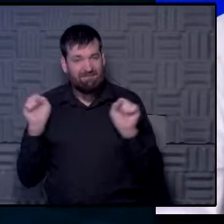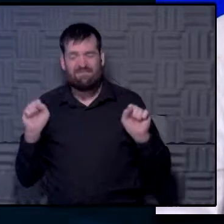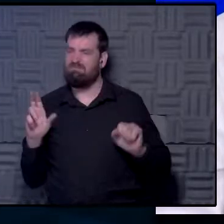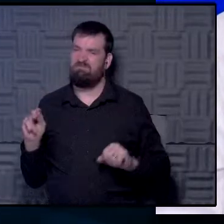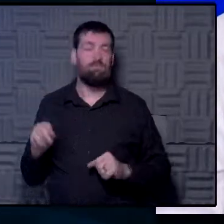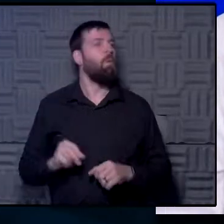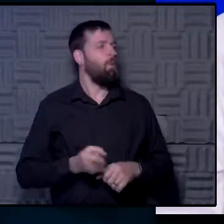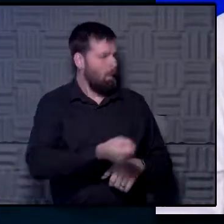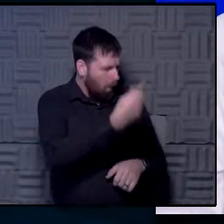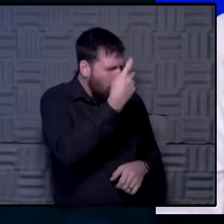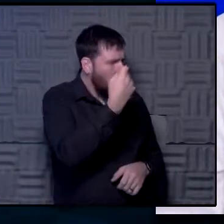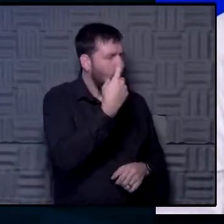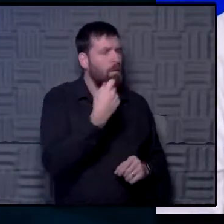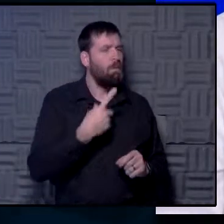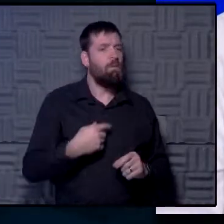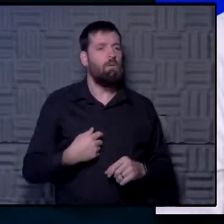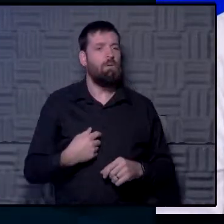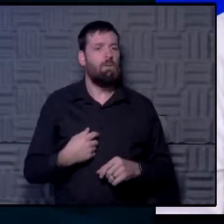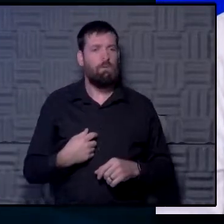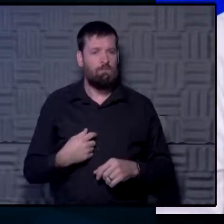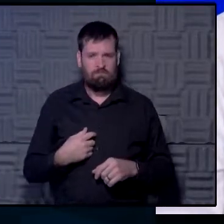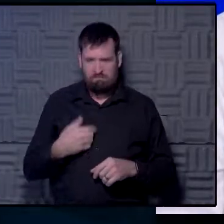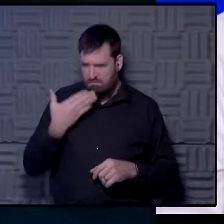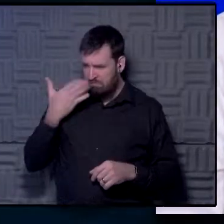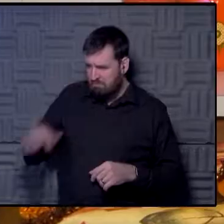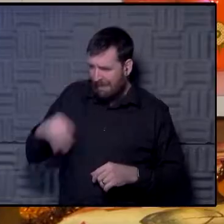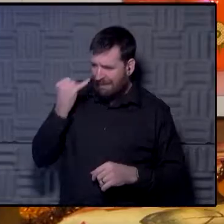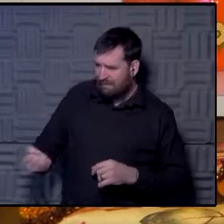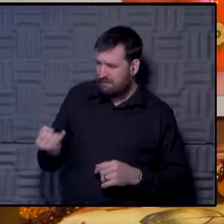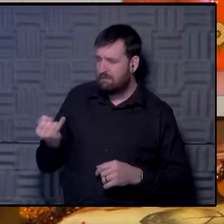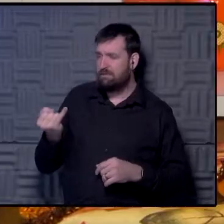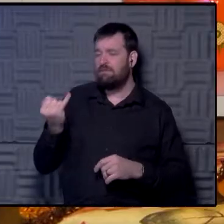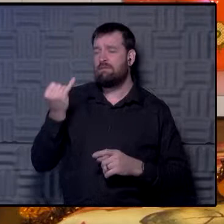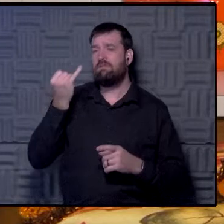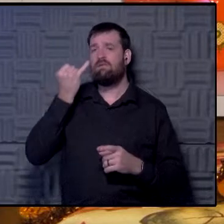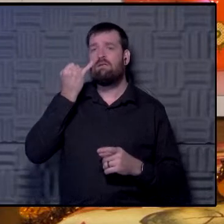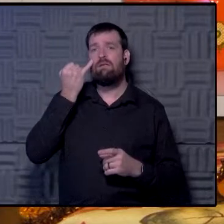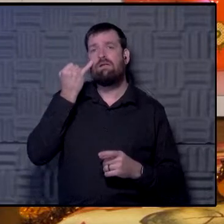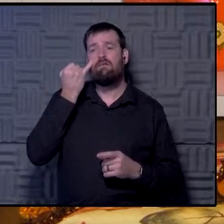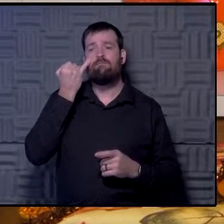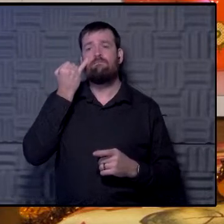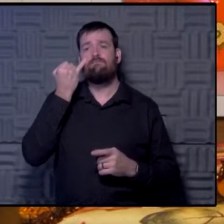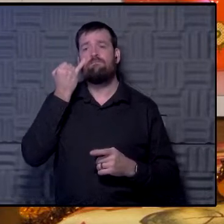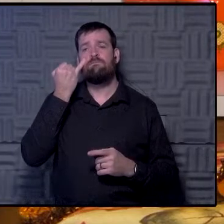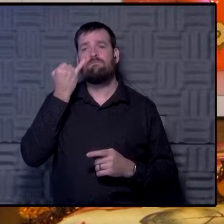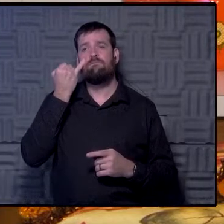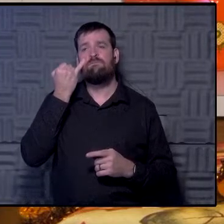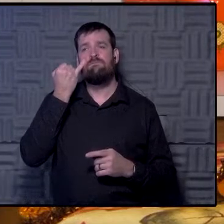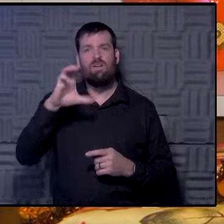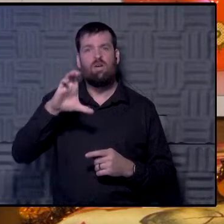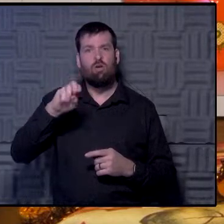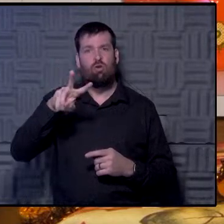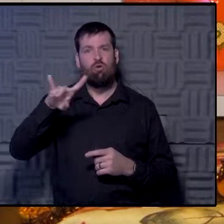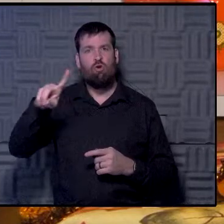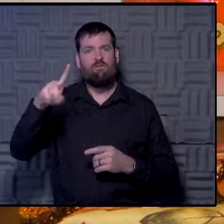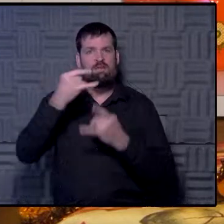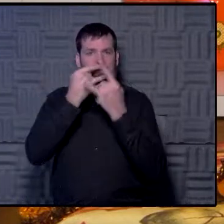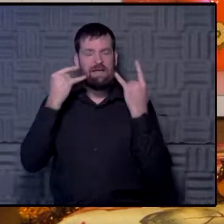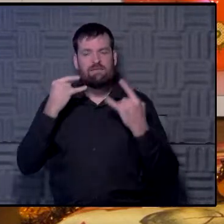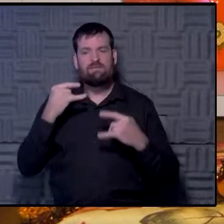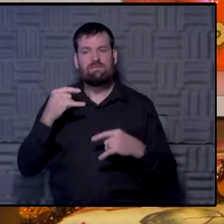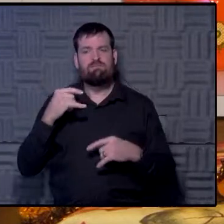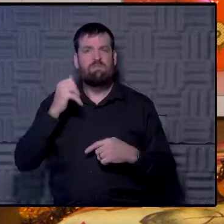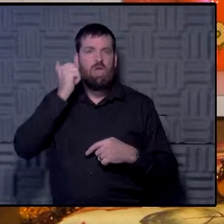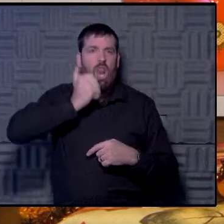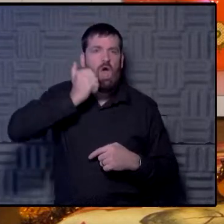Got it. Well, it's probably, though, not a good idea to, if you've got one of those, those COVID masks, those little cloth